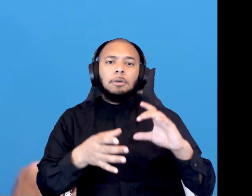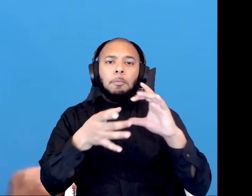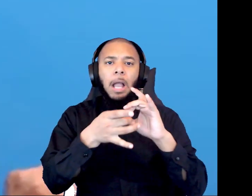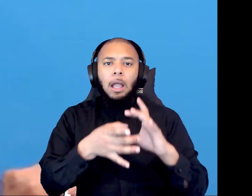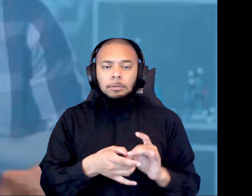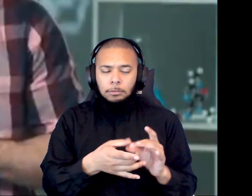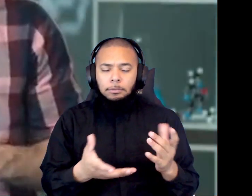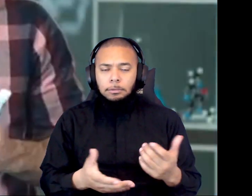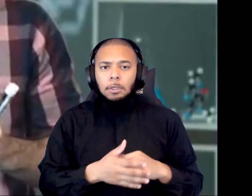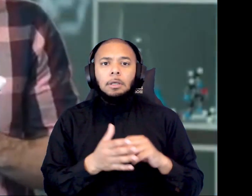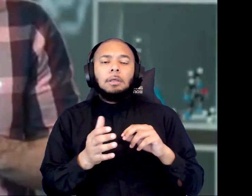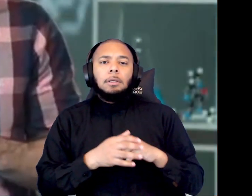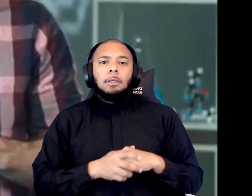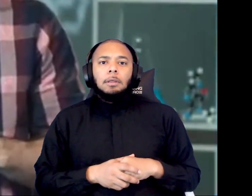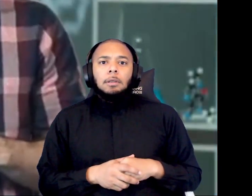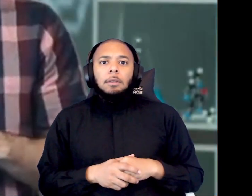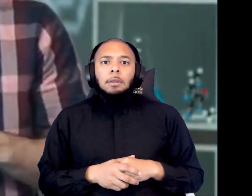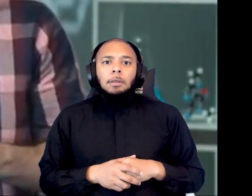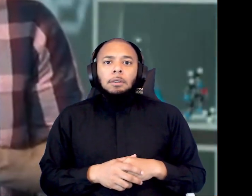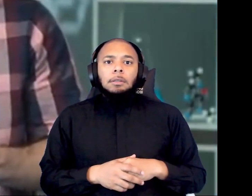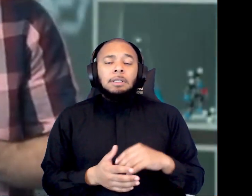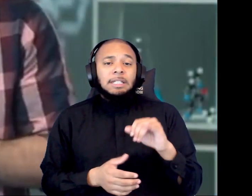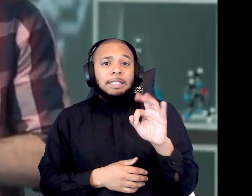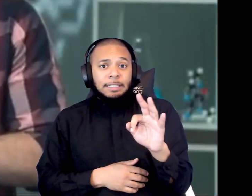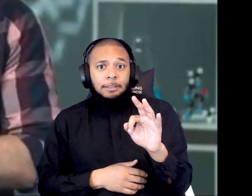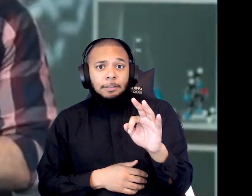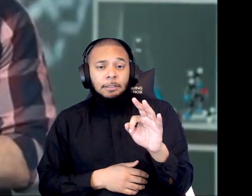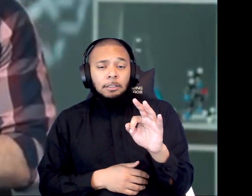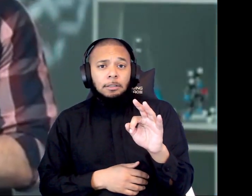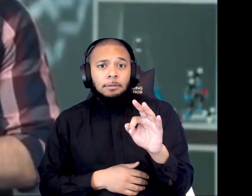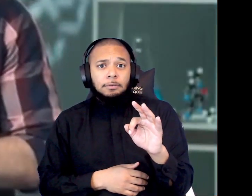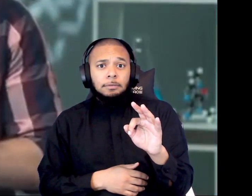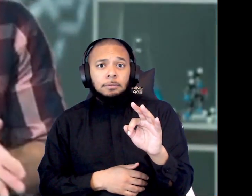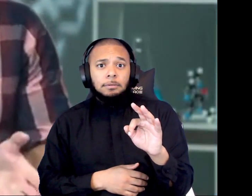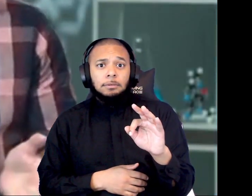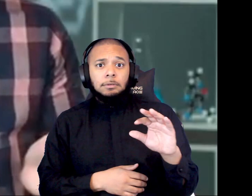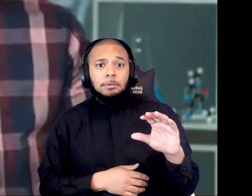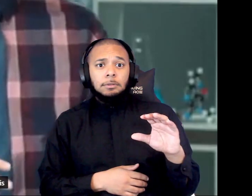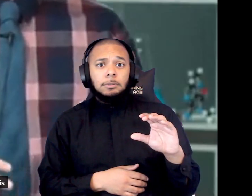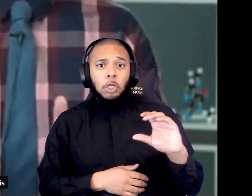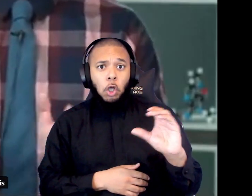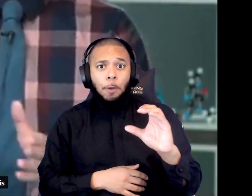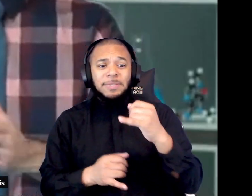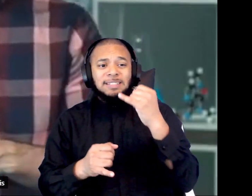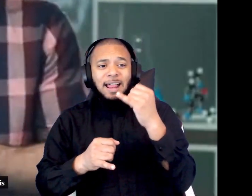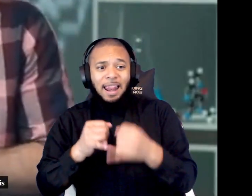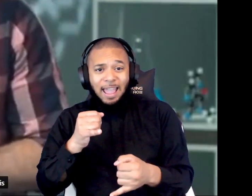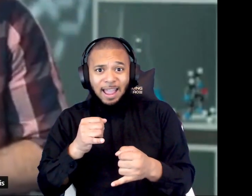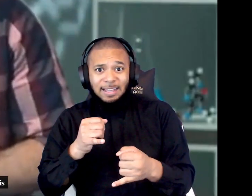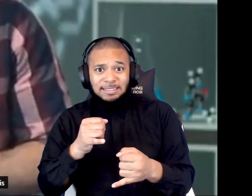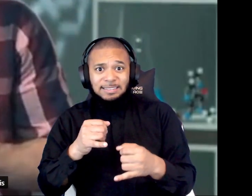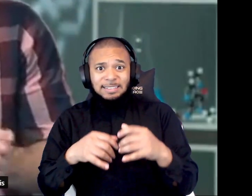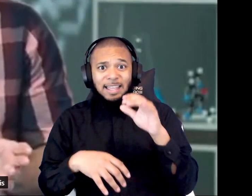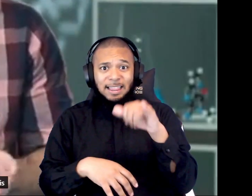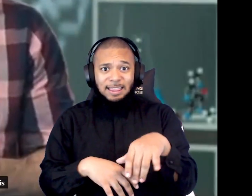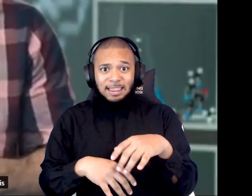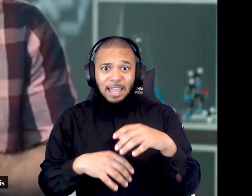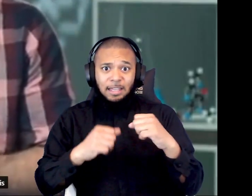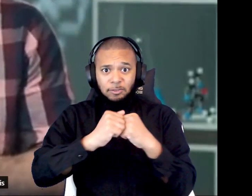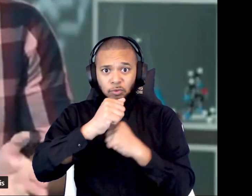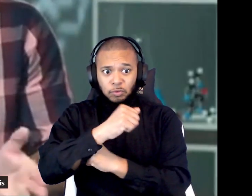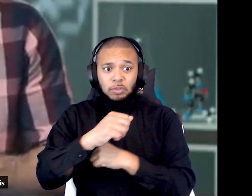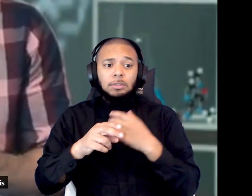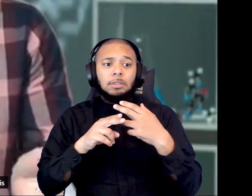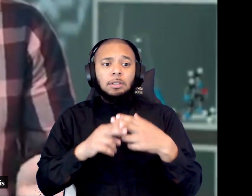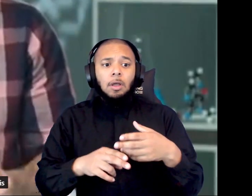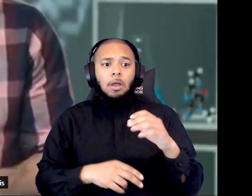to oxygen. If the carbon is the last in the skeleton, then it is referred to as an aldehyde. If the carbon is